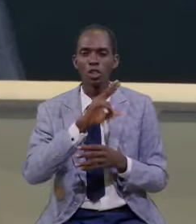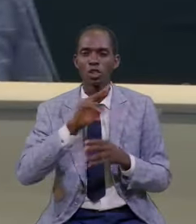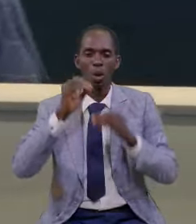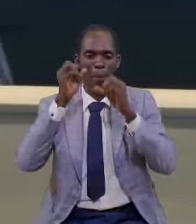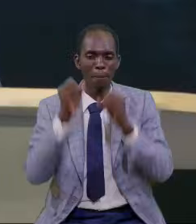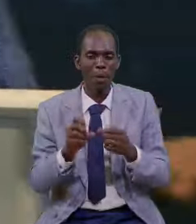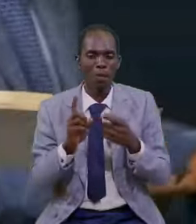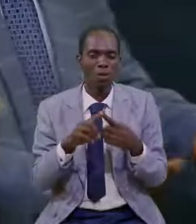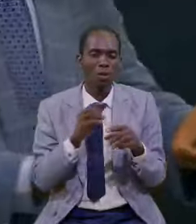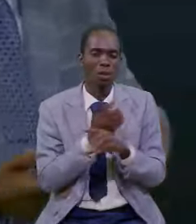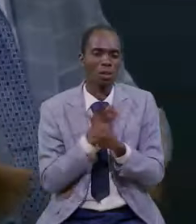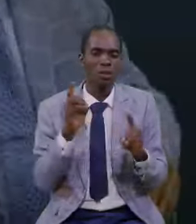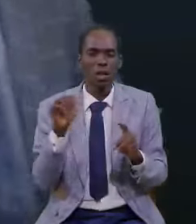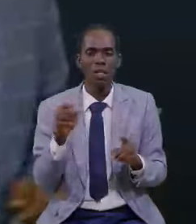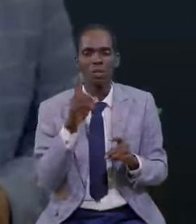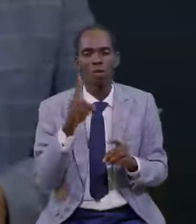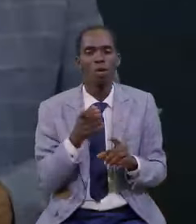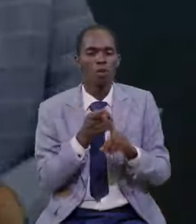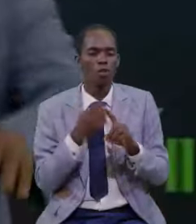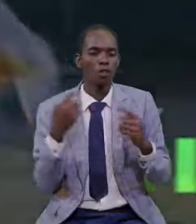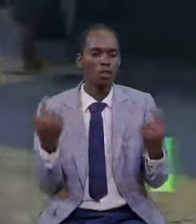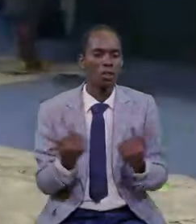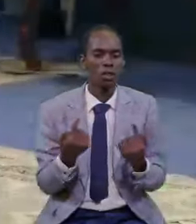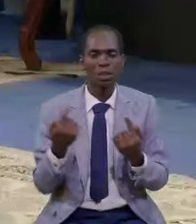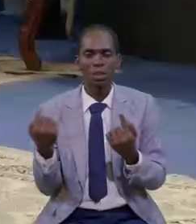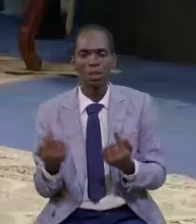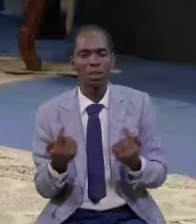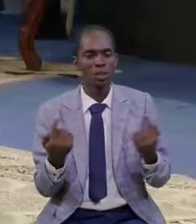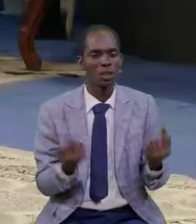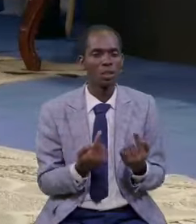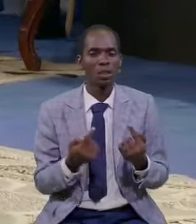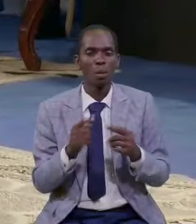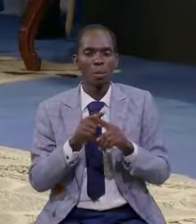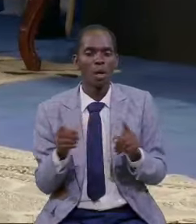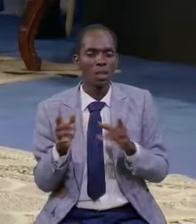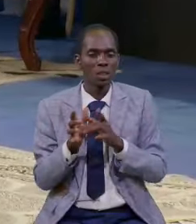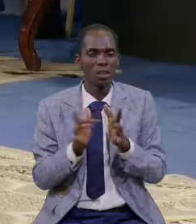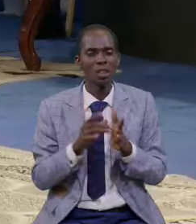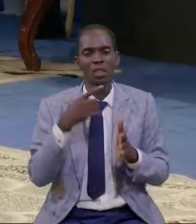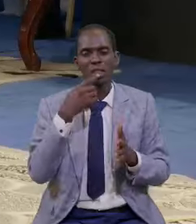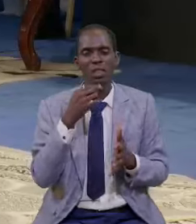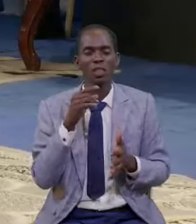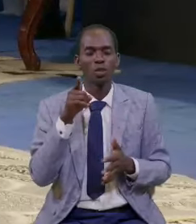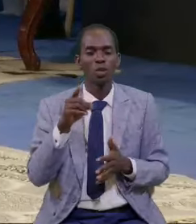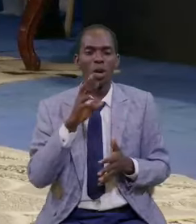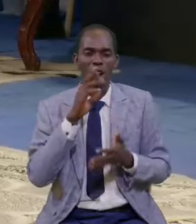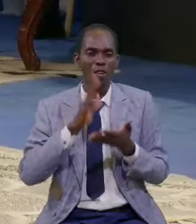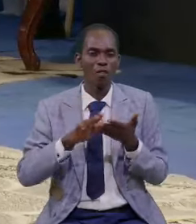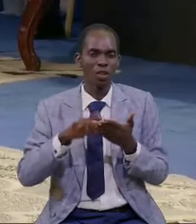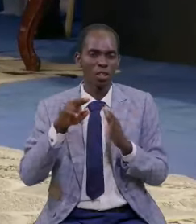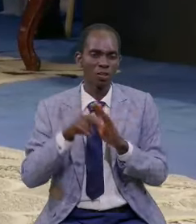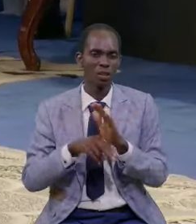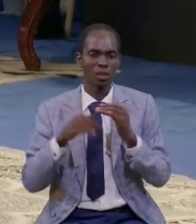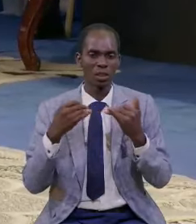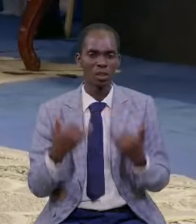sinning and sinning and sinning. But Jesus said, you are forgiven now, and with the forgiveness, I give